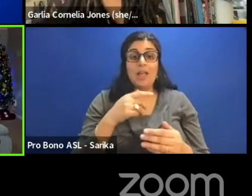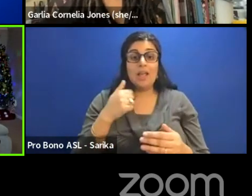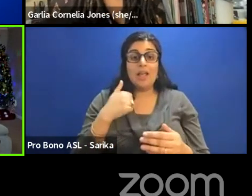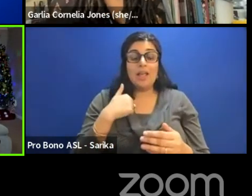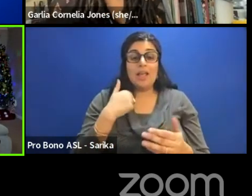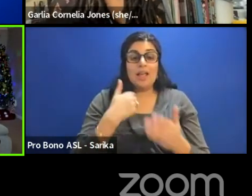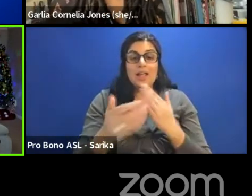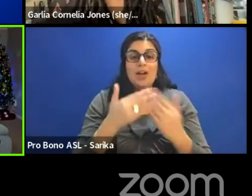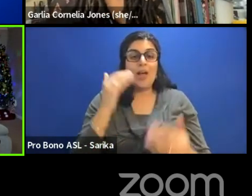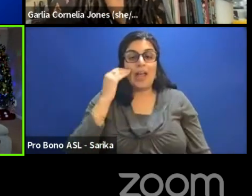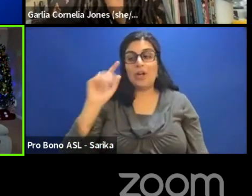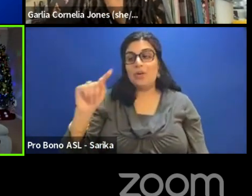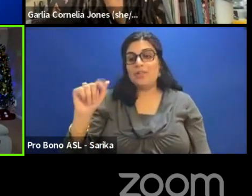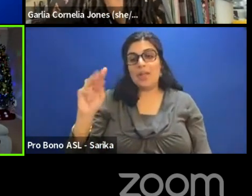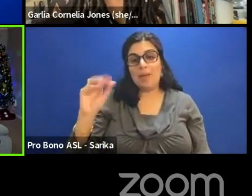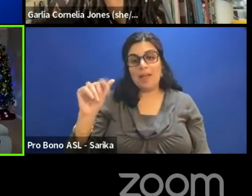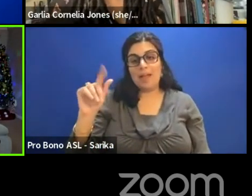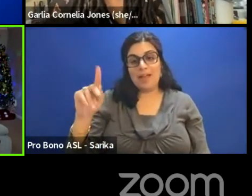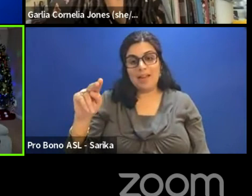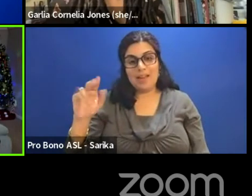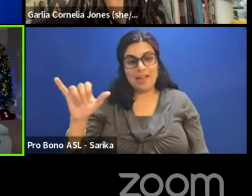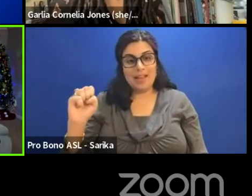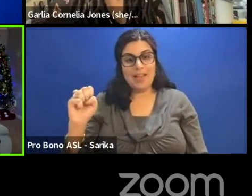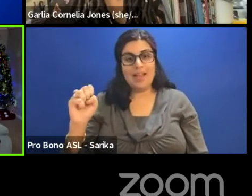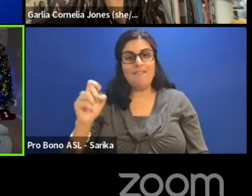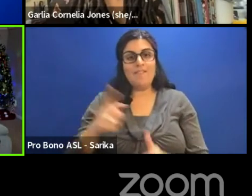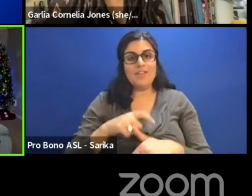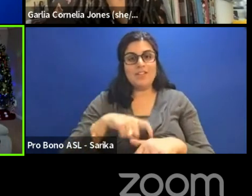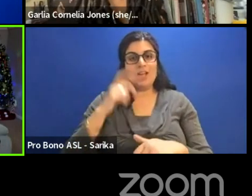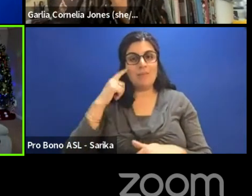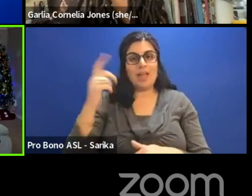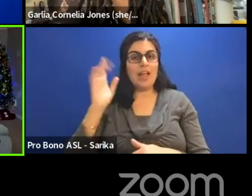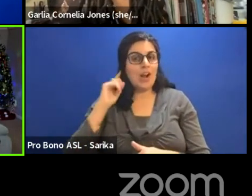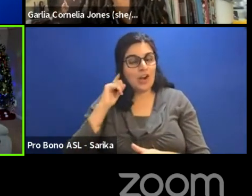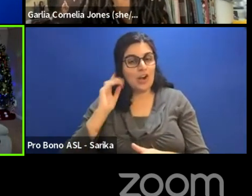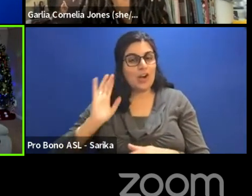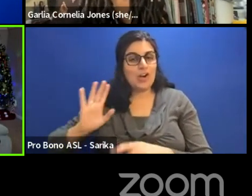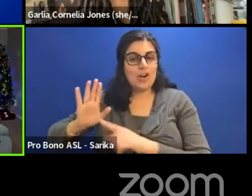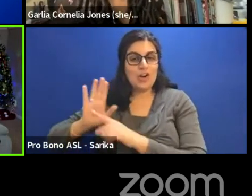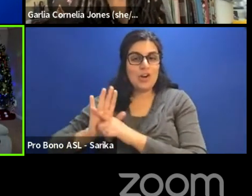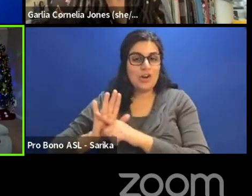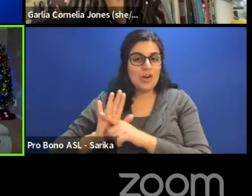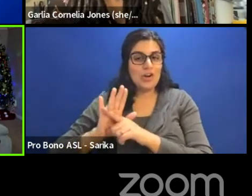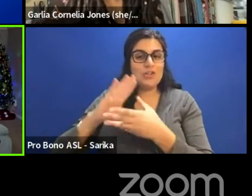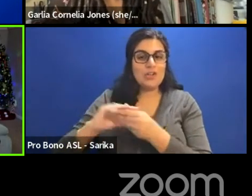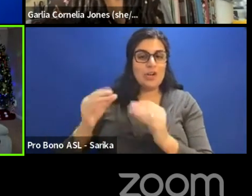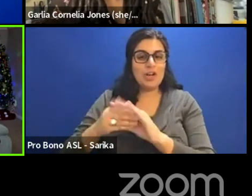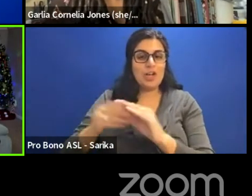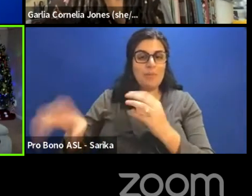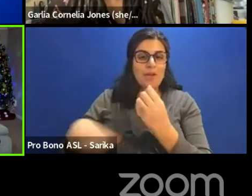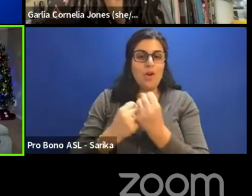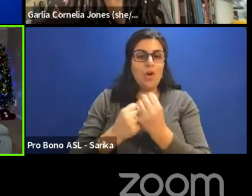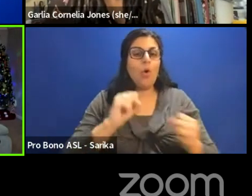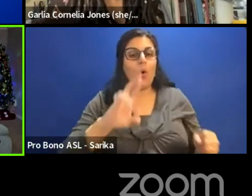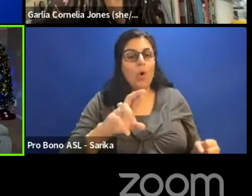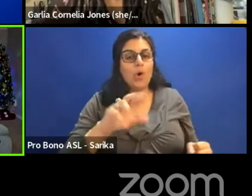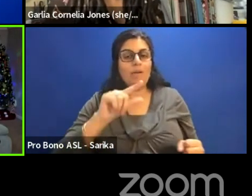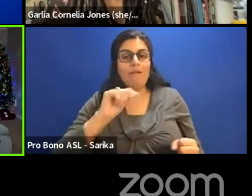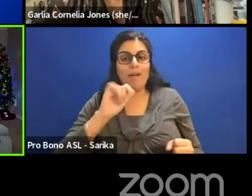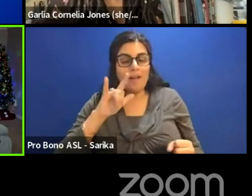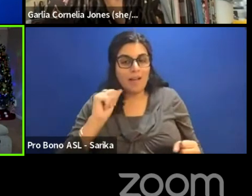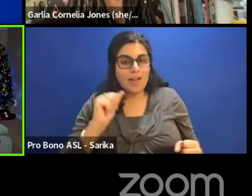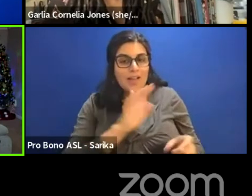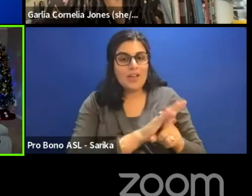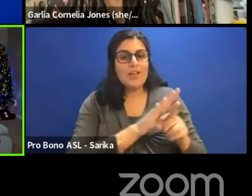her work, like the first time I heard her story of how the support and Cry It Out came out, or the first time I heard Garlia's story about like